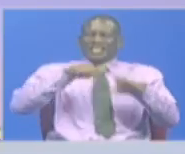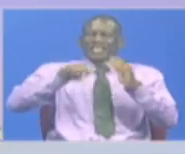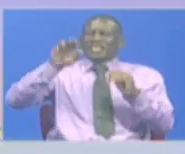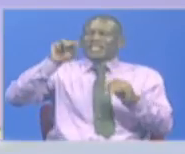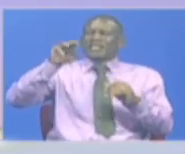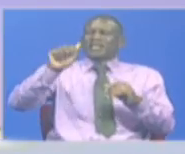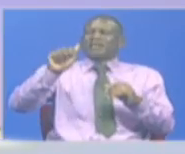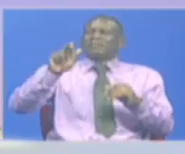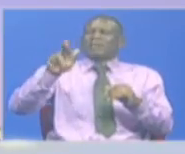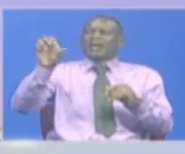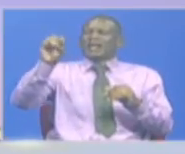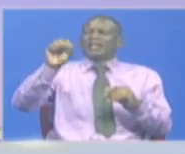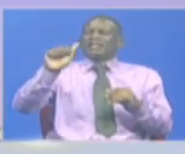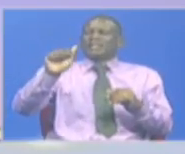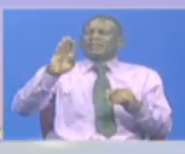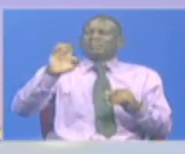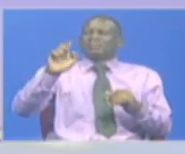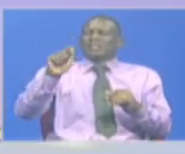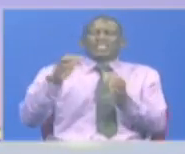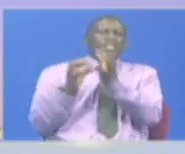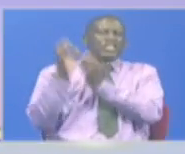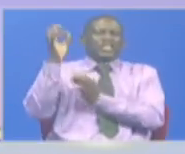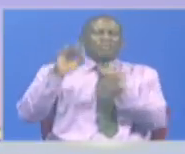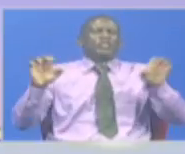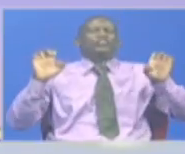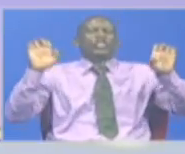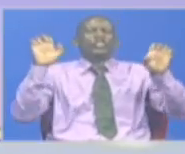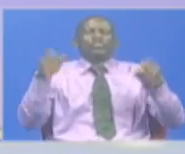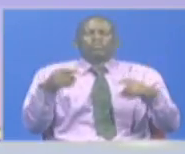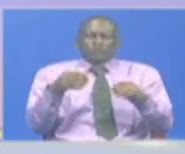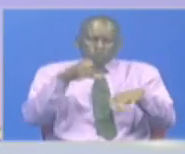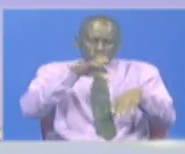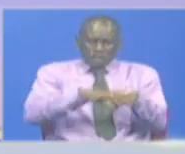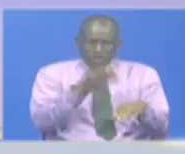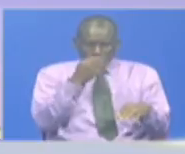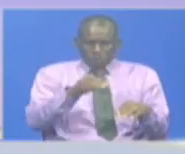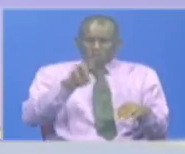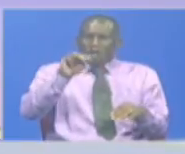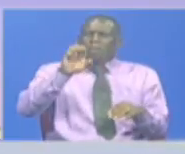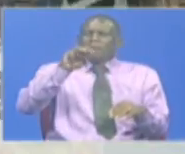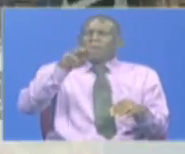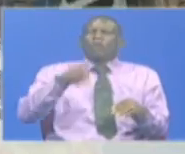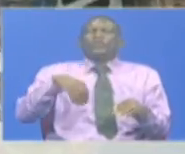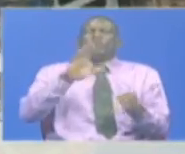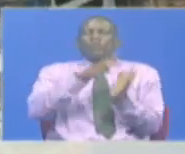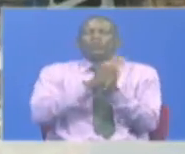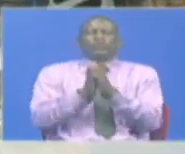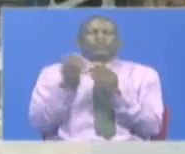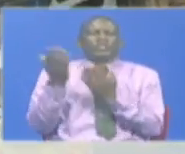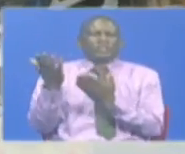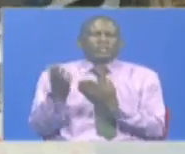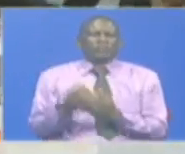heavily rely on Ethiopia for food supplies. Mamo Ali has more.